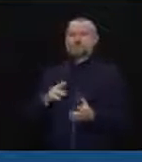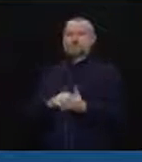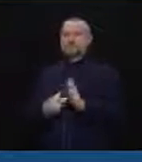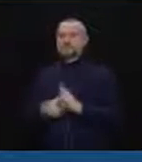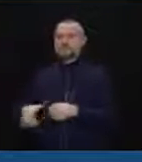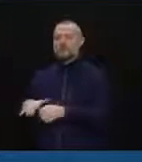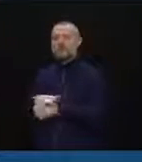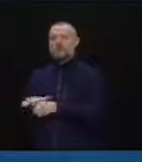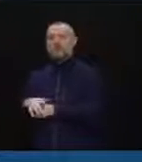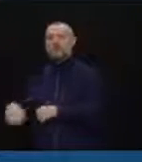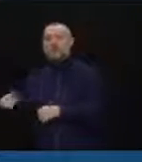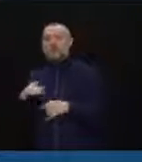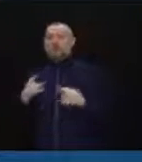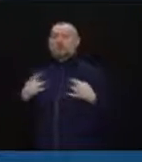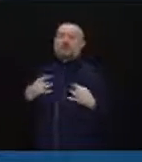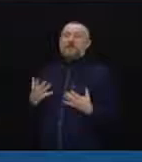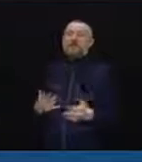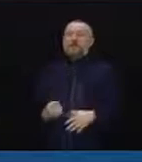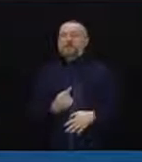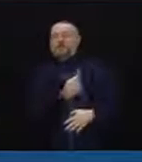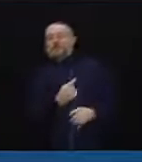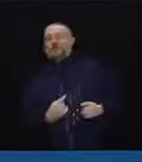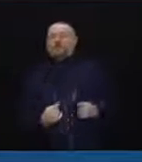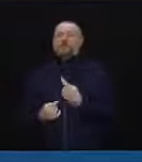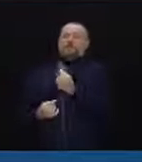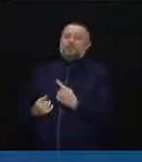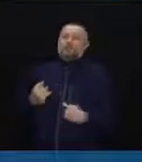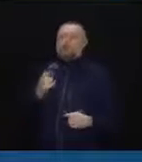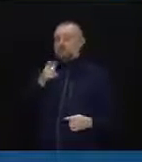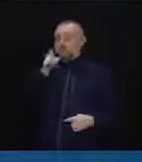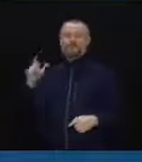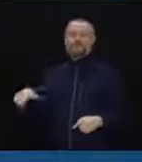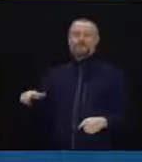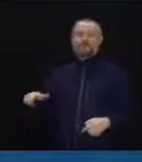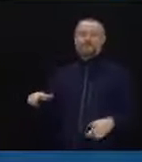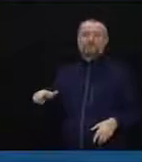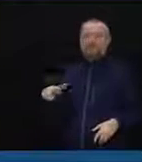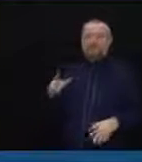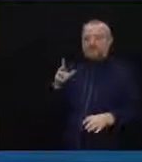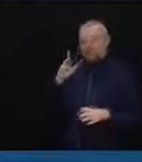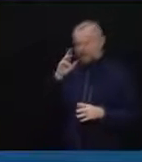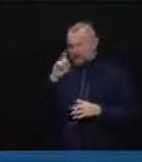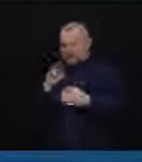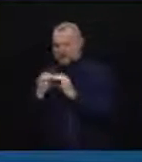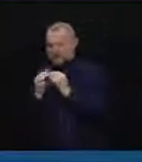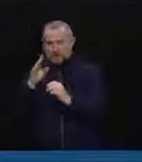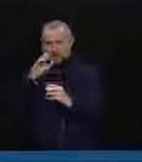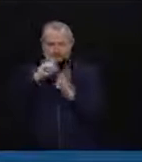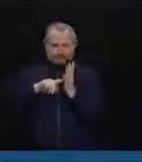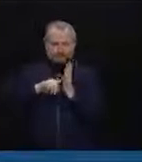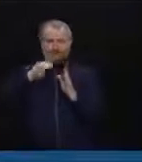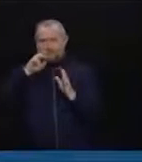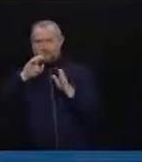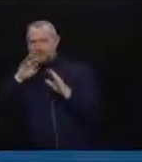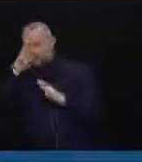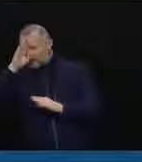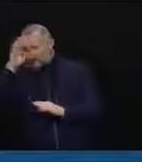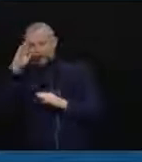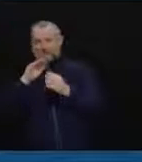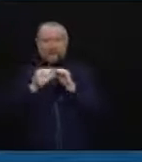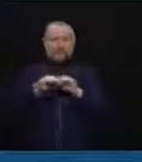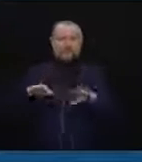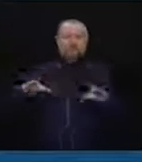all the metrics and the hospitalizations and the infection rates and all the other factors that we have access to. So that's why that made